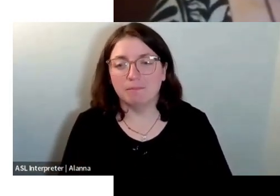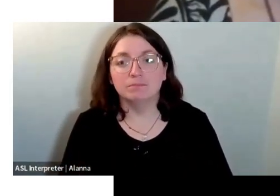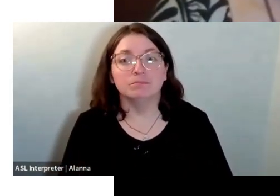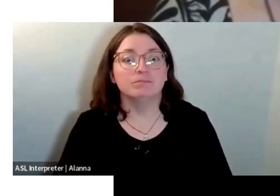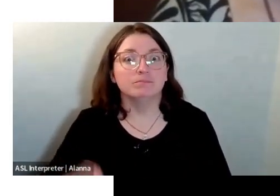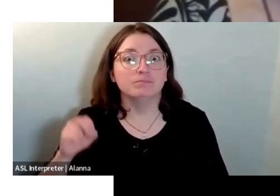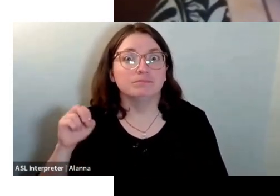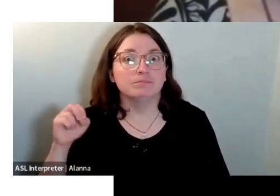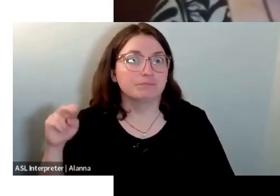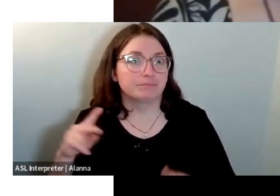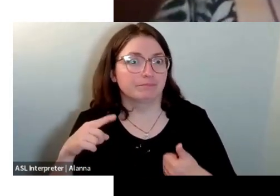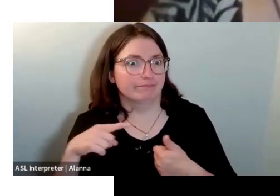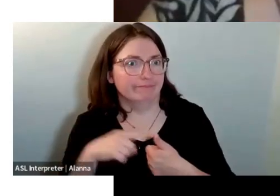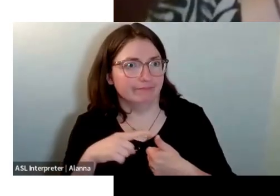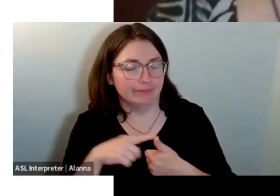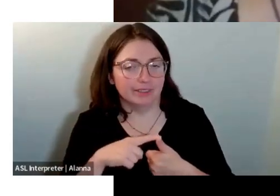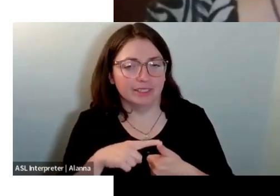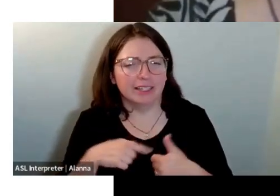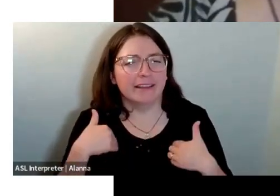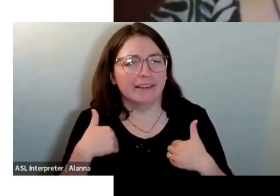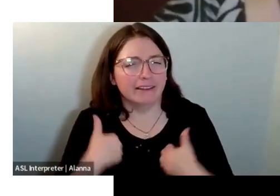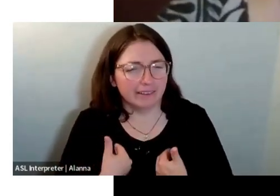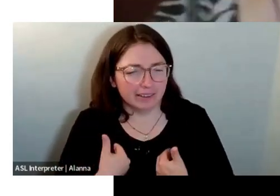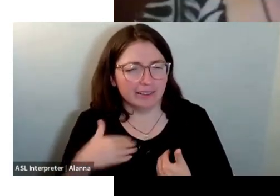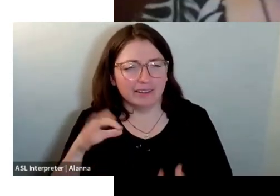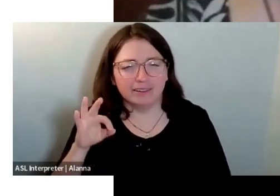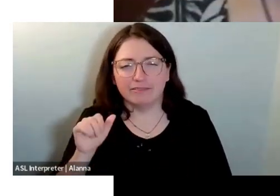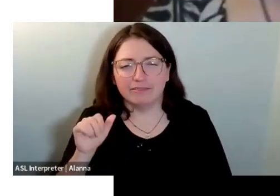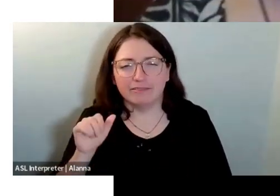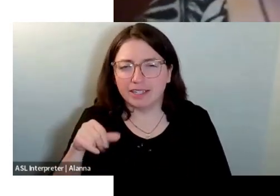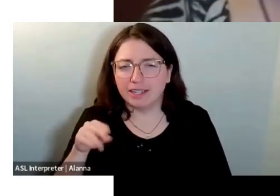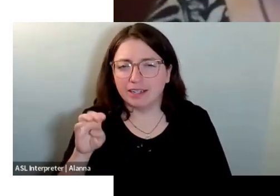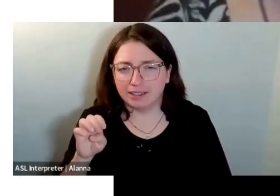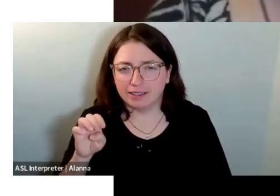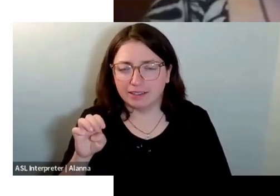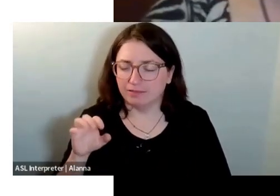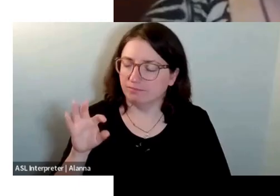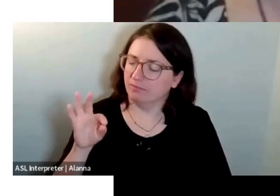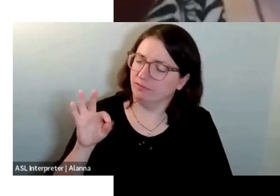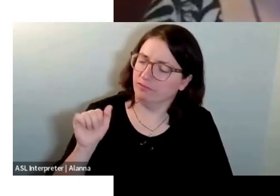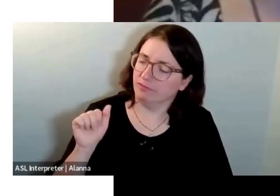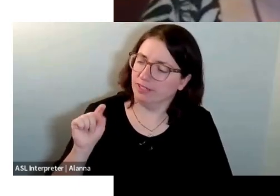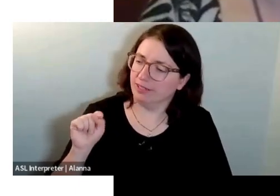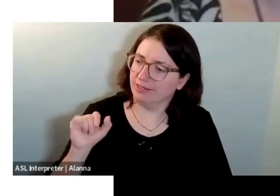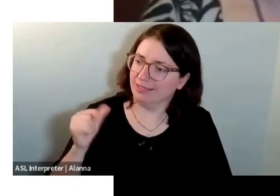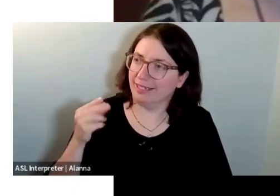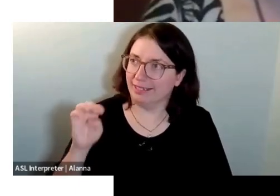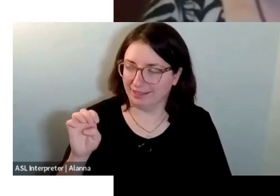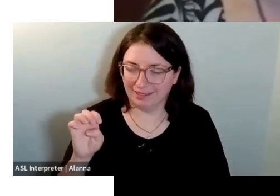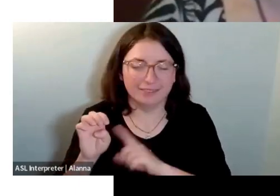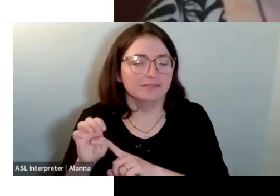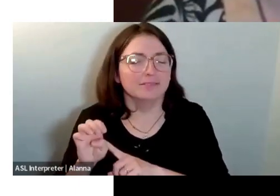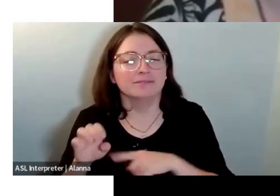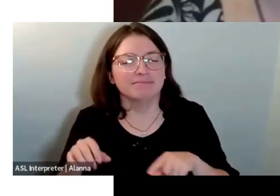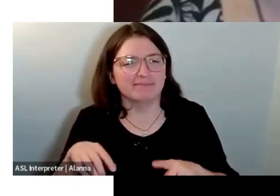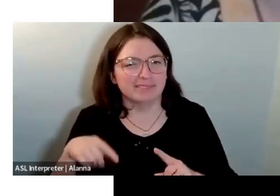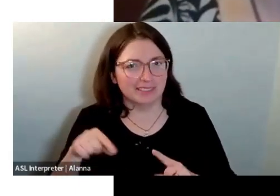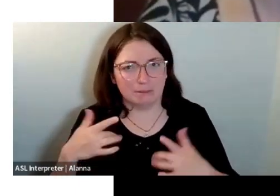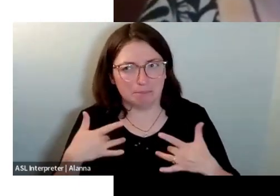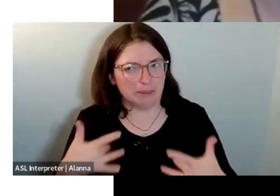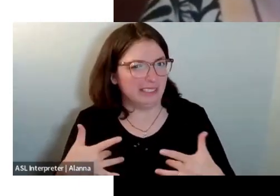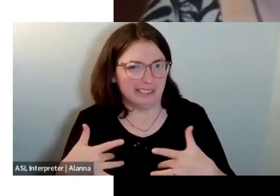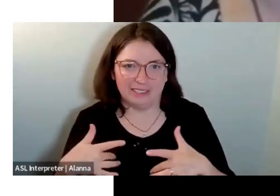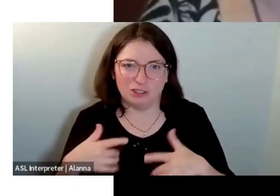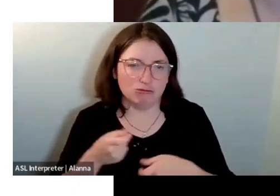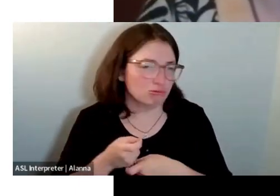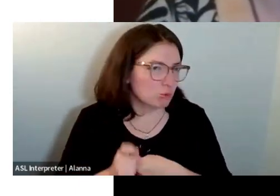Fatigue. Fatigue, as one person expressed, is a killer for desire, and it just Mm. gets worse as